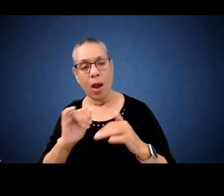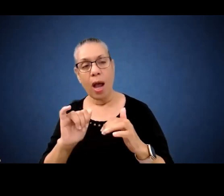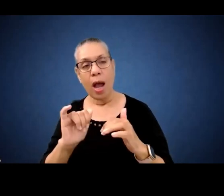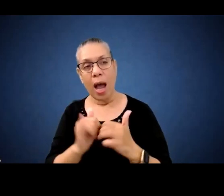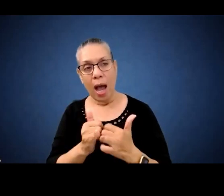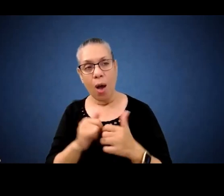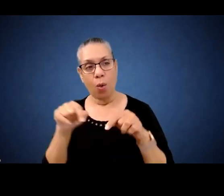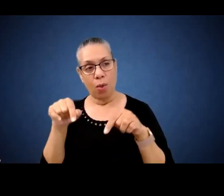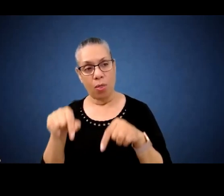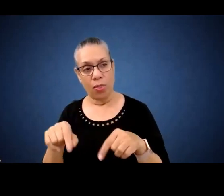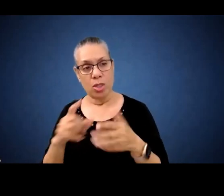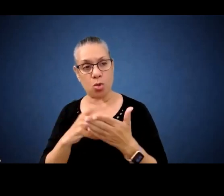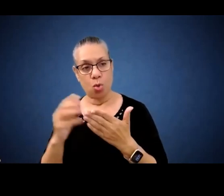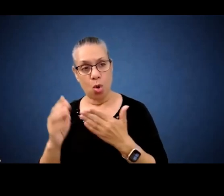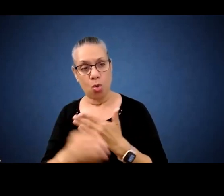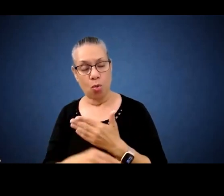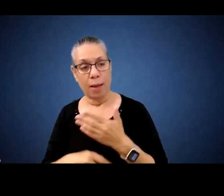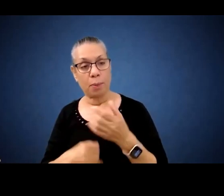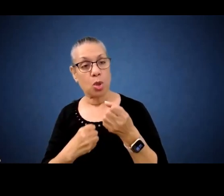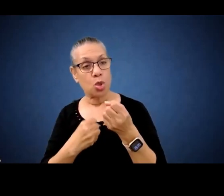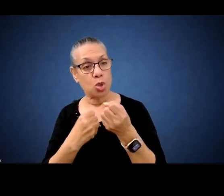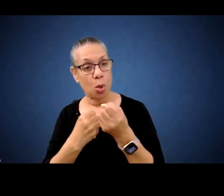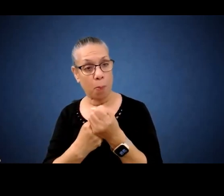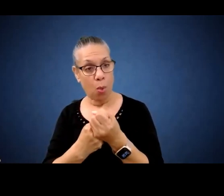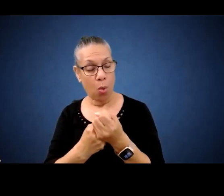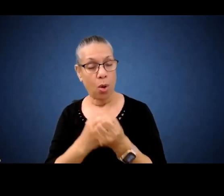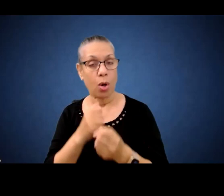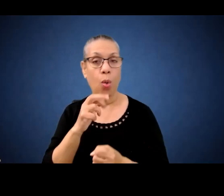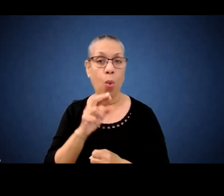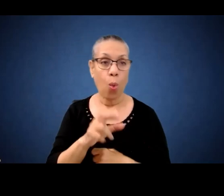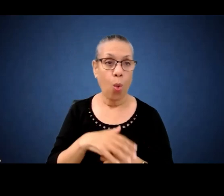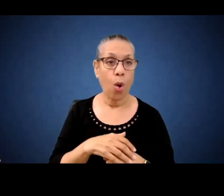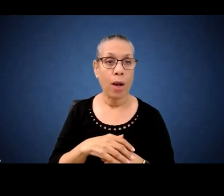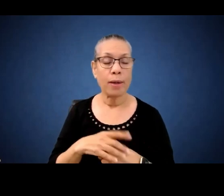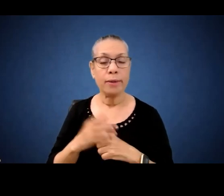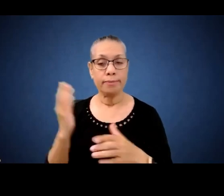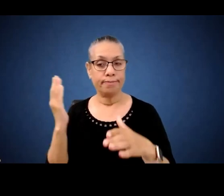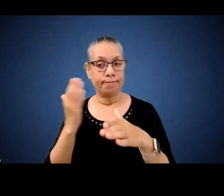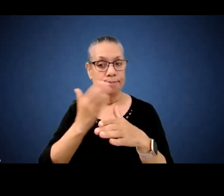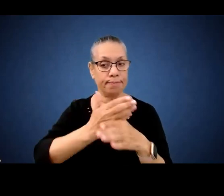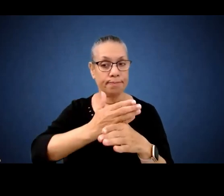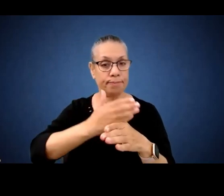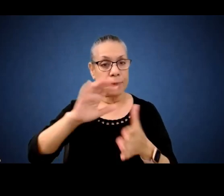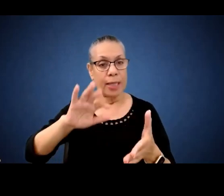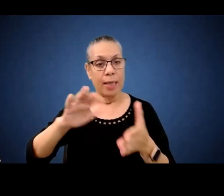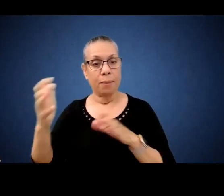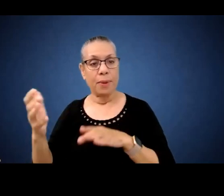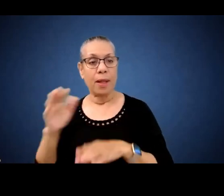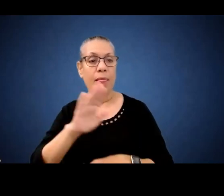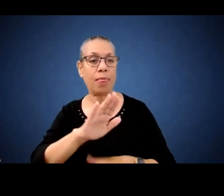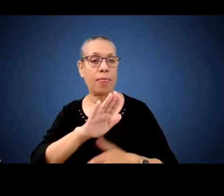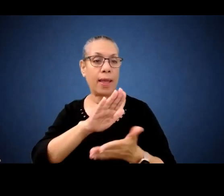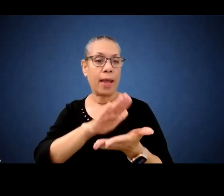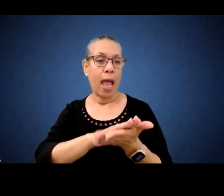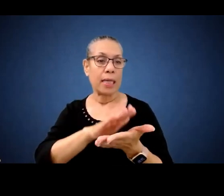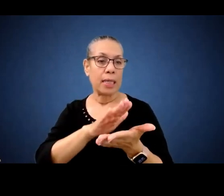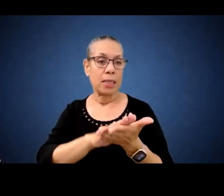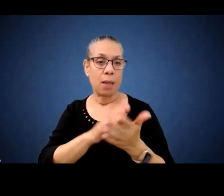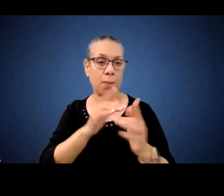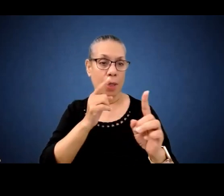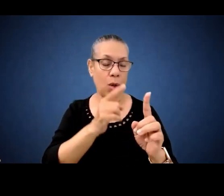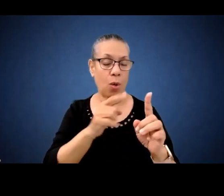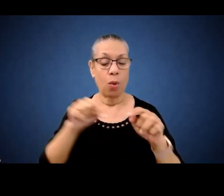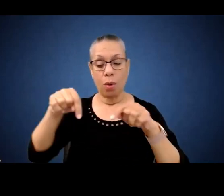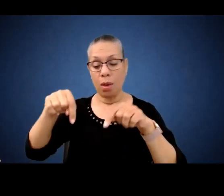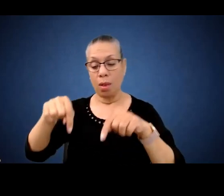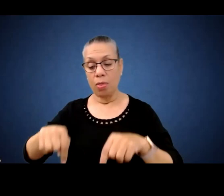NextGen would support or potentially disrupt their academic goals. The program is really